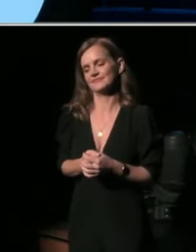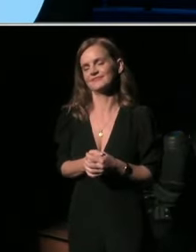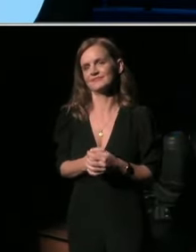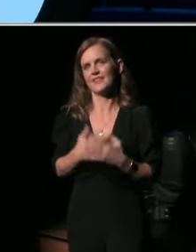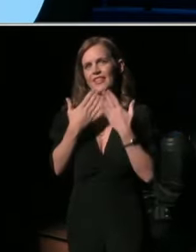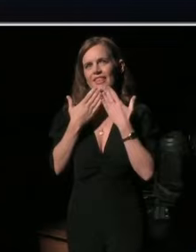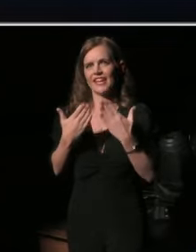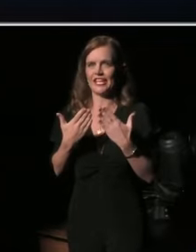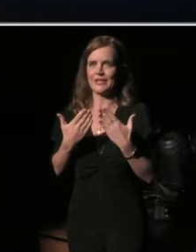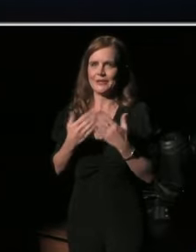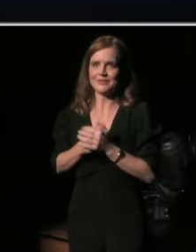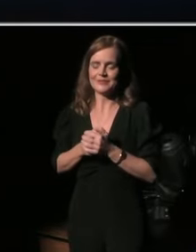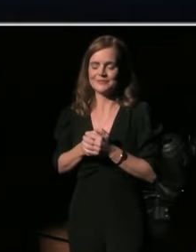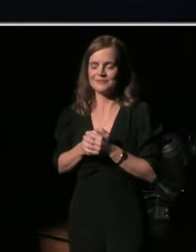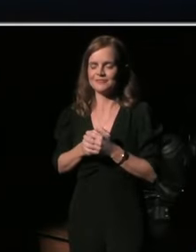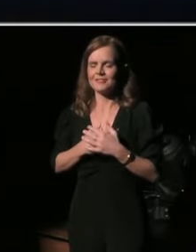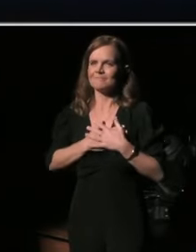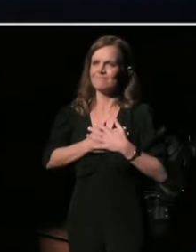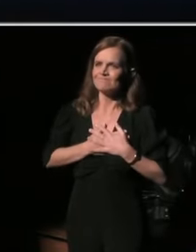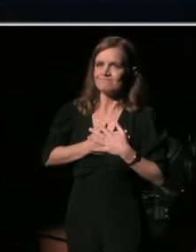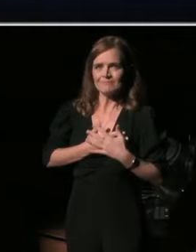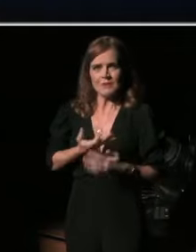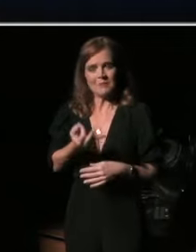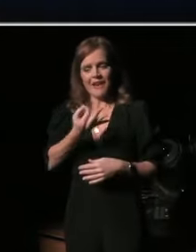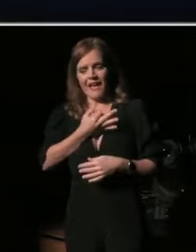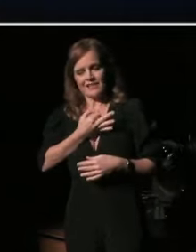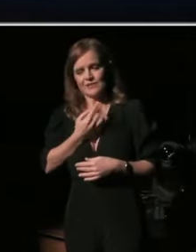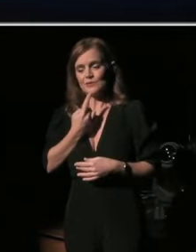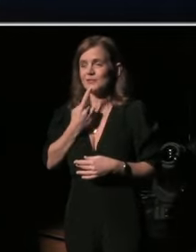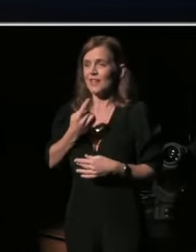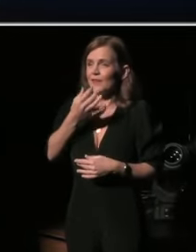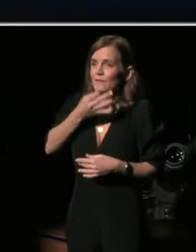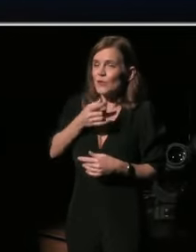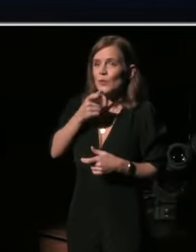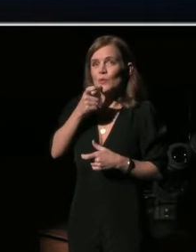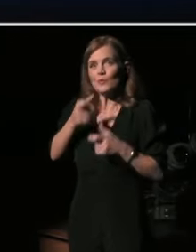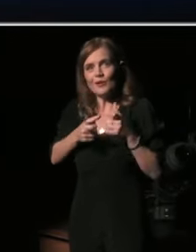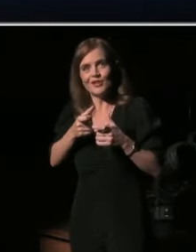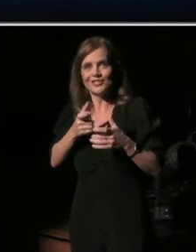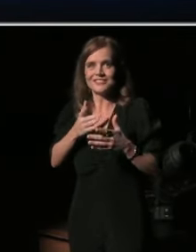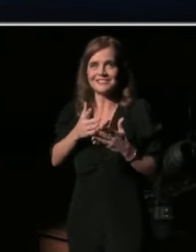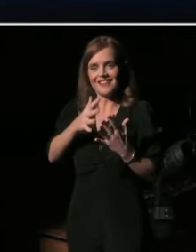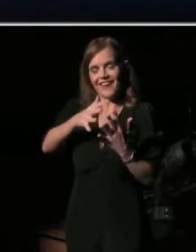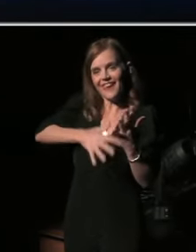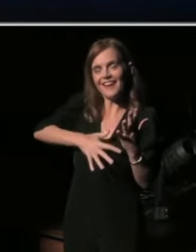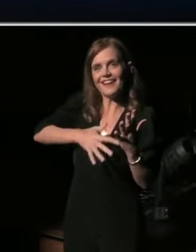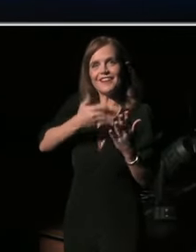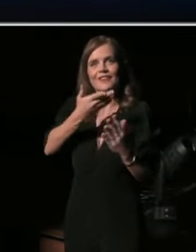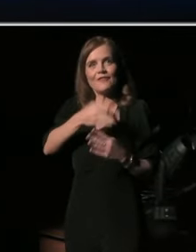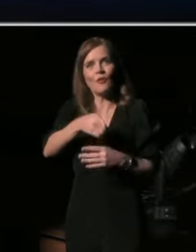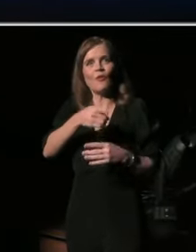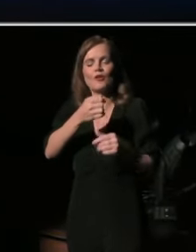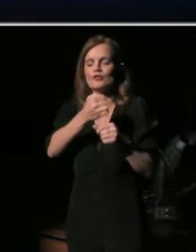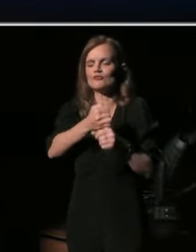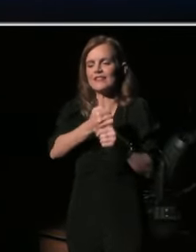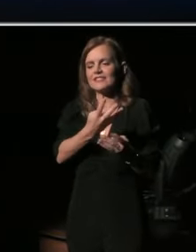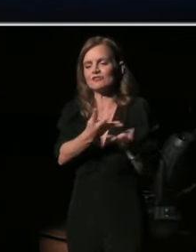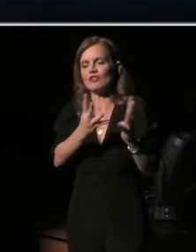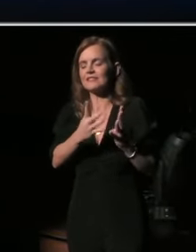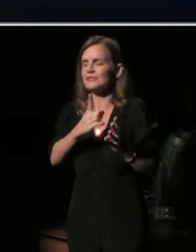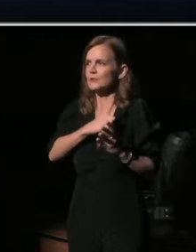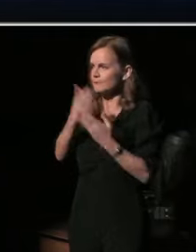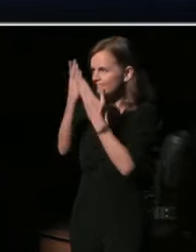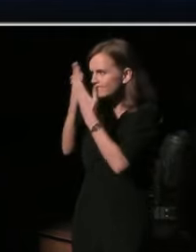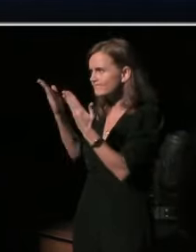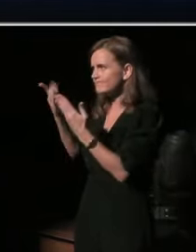Thank you. It's an honour to be asked to say a few words for the Grierson Trust celebration of someone that was, to me and